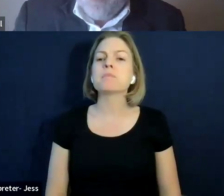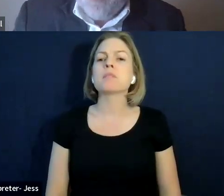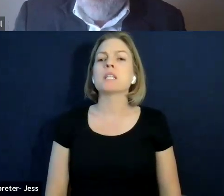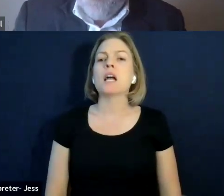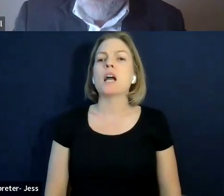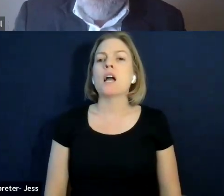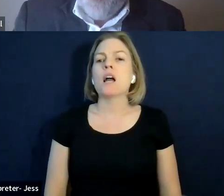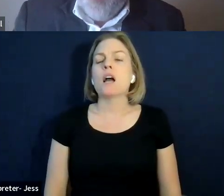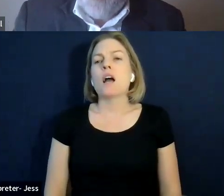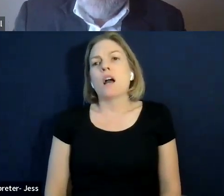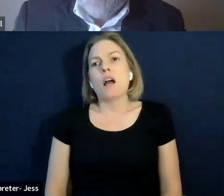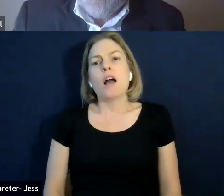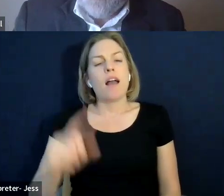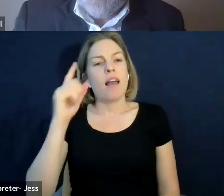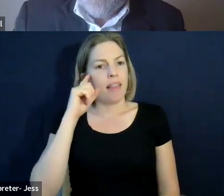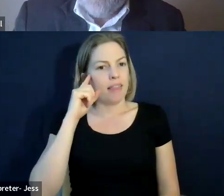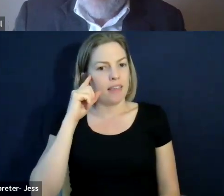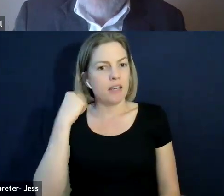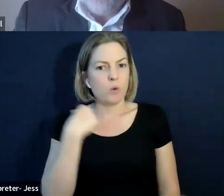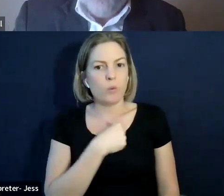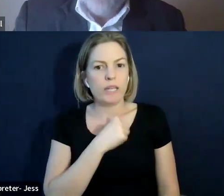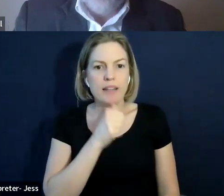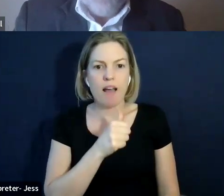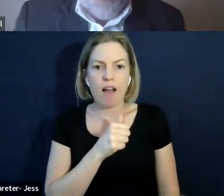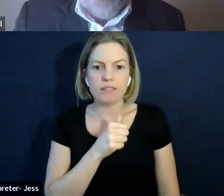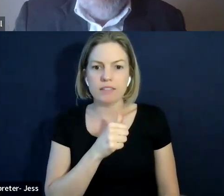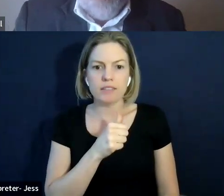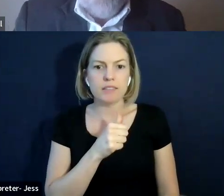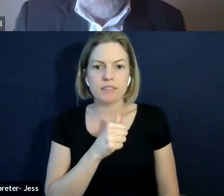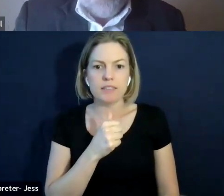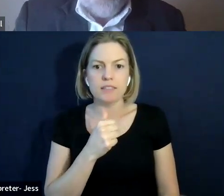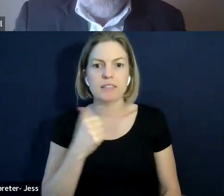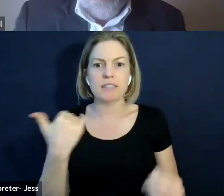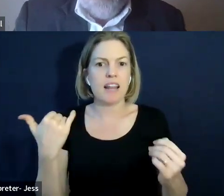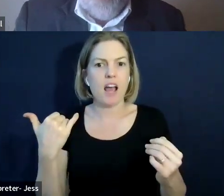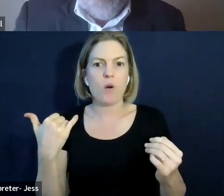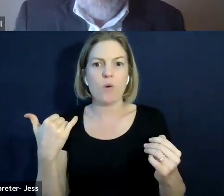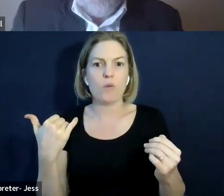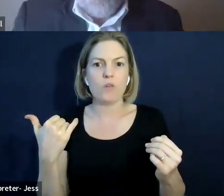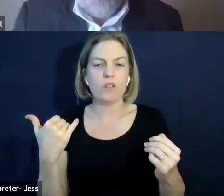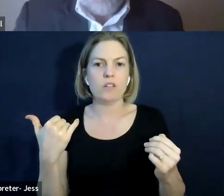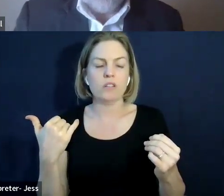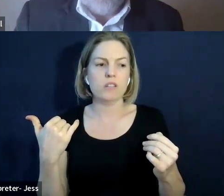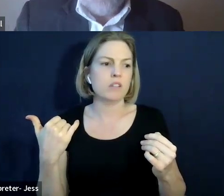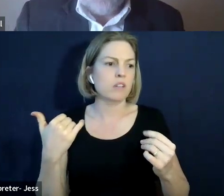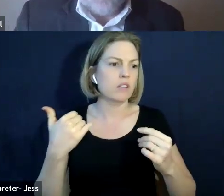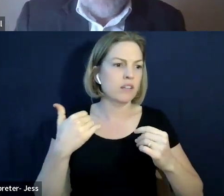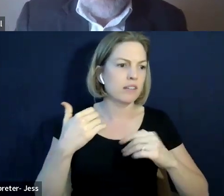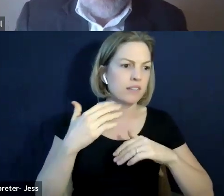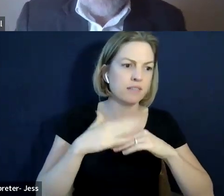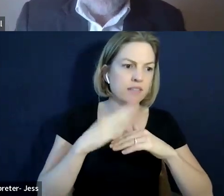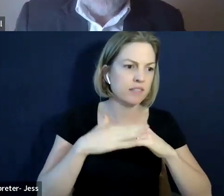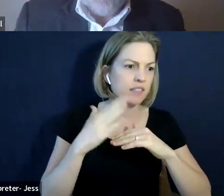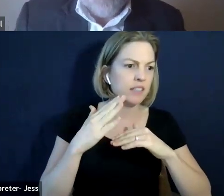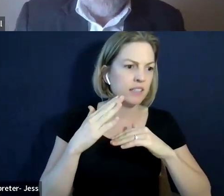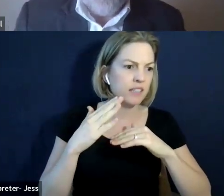I think that we're not at the minimum level of what we're proposing here, and there are challenges that